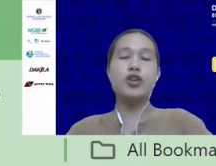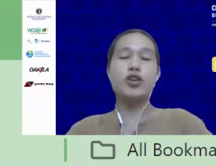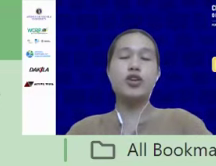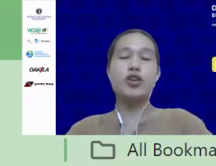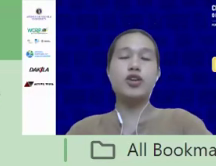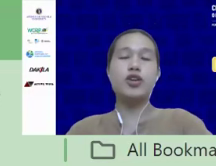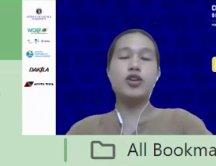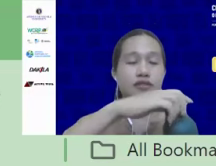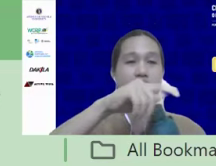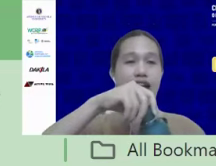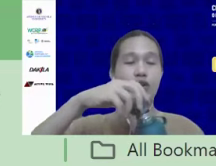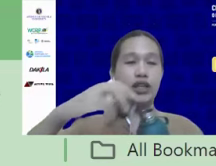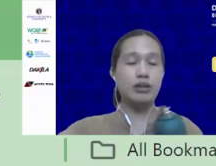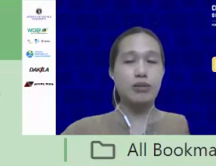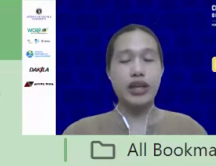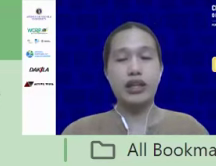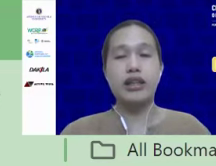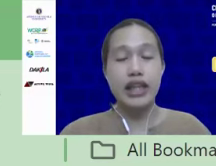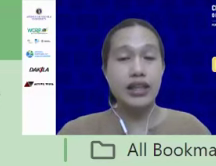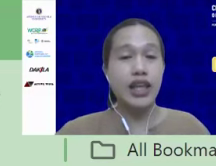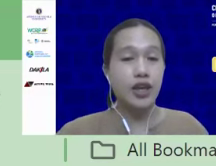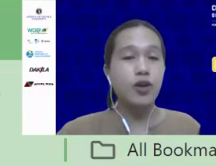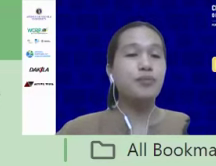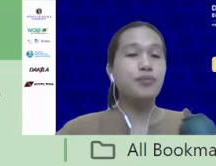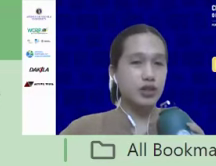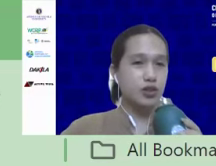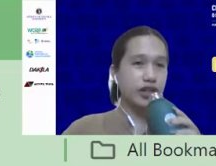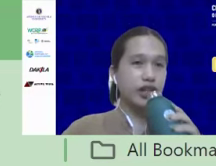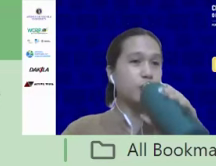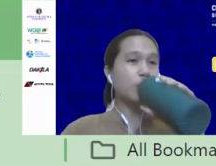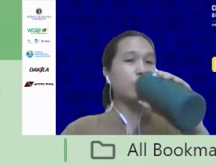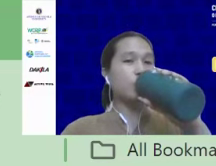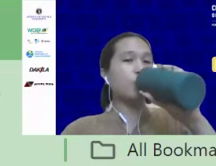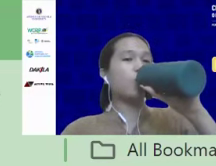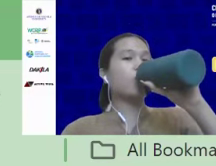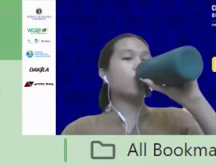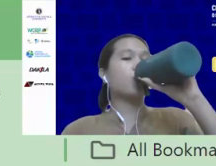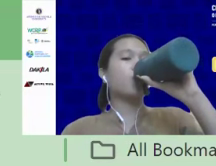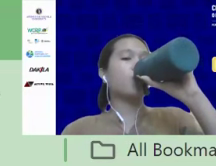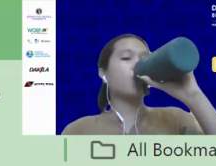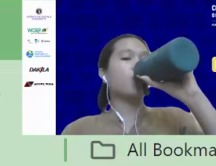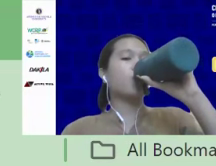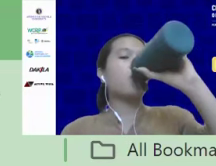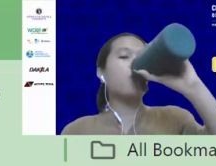organized several screenings of Delicado in Ateneo. Sorry.